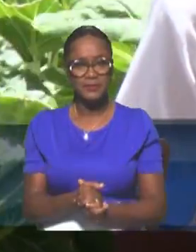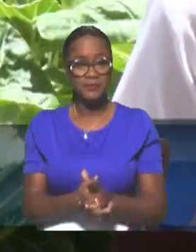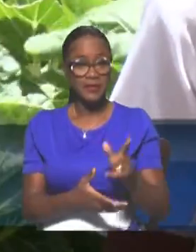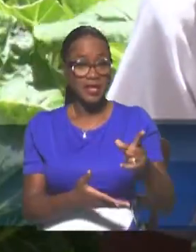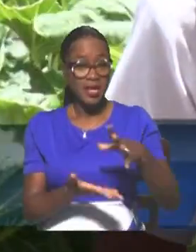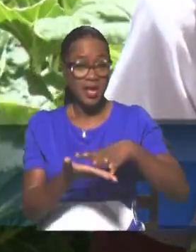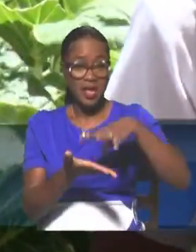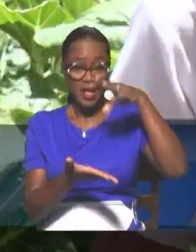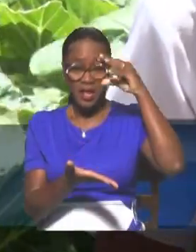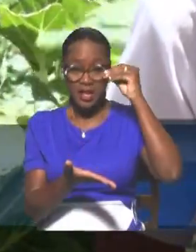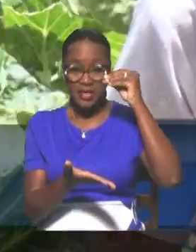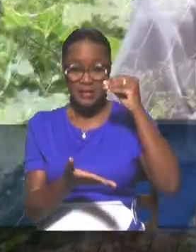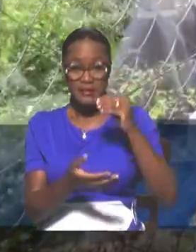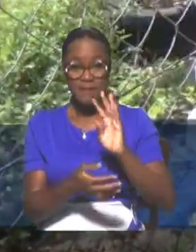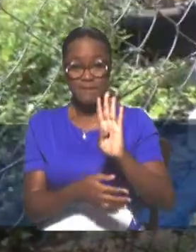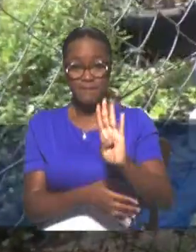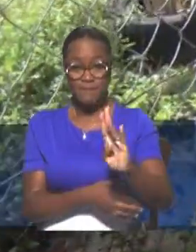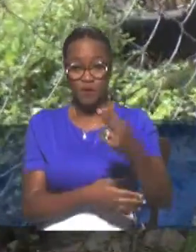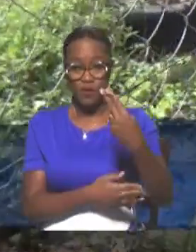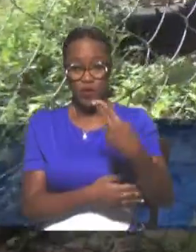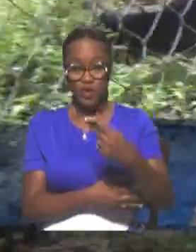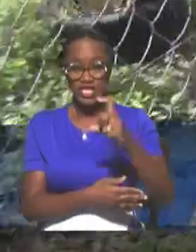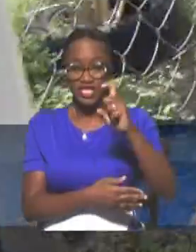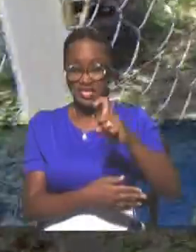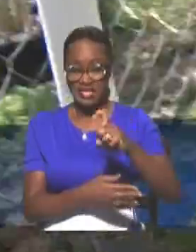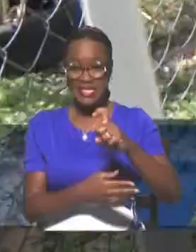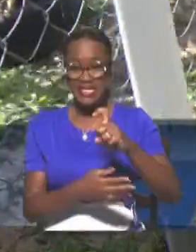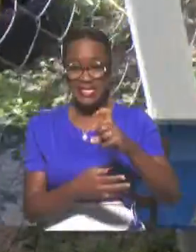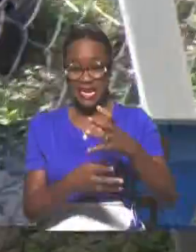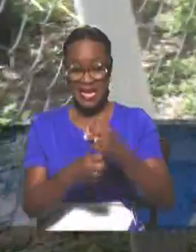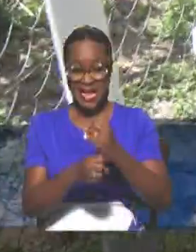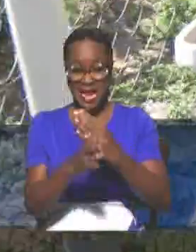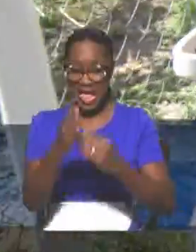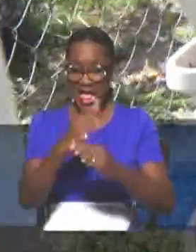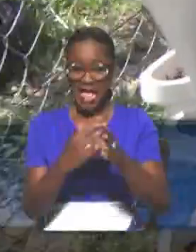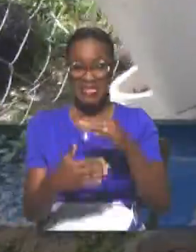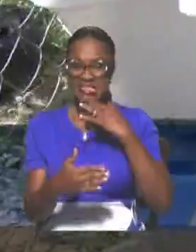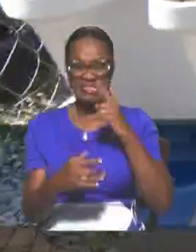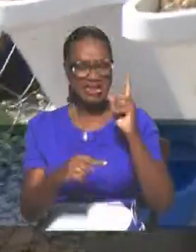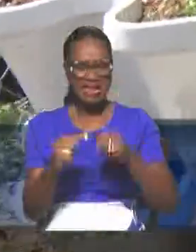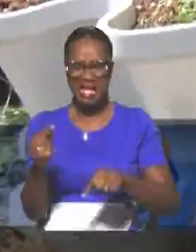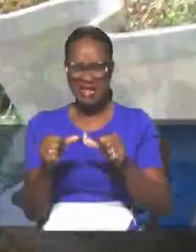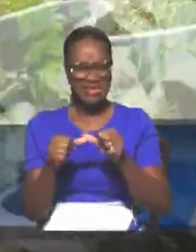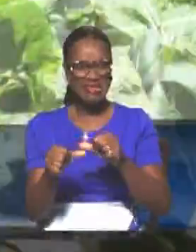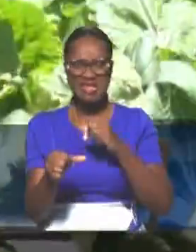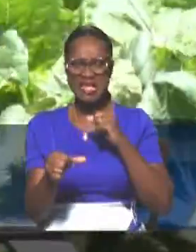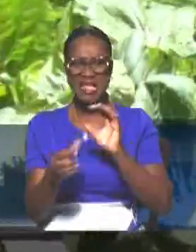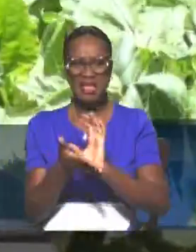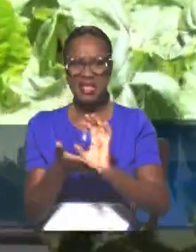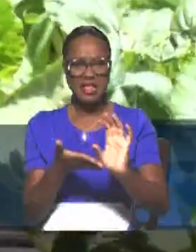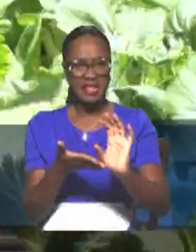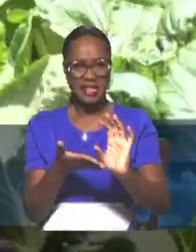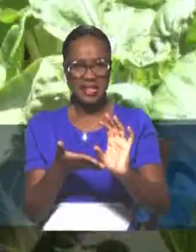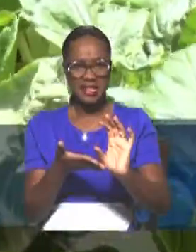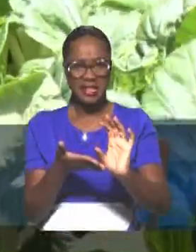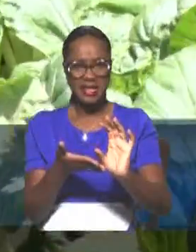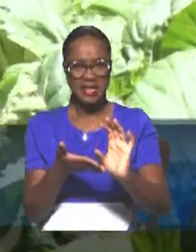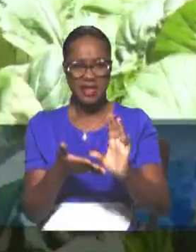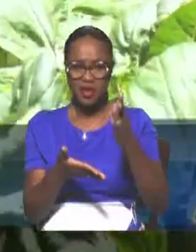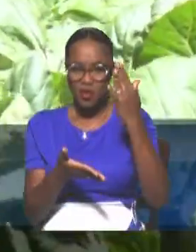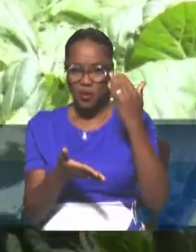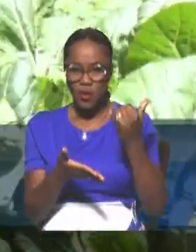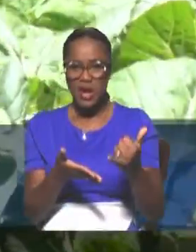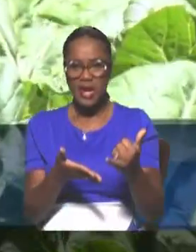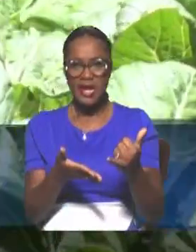learned that in 4-H, you need to get your hands dirty. You cannot stay clean because we